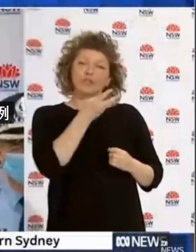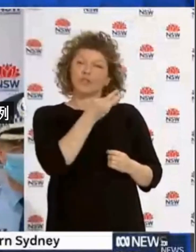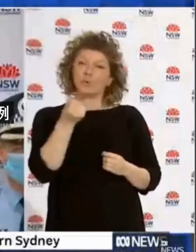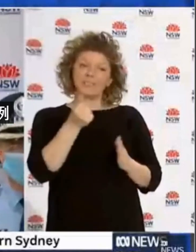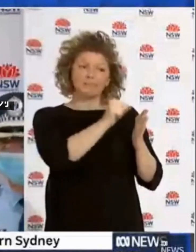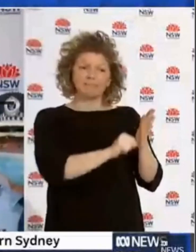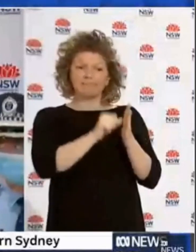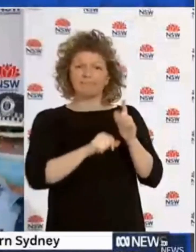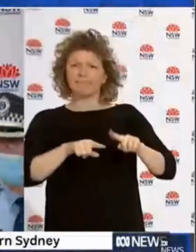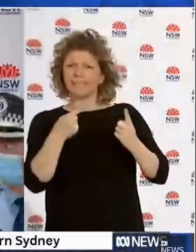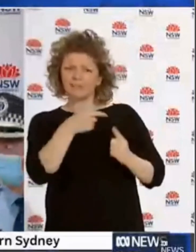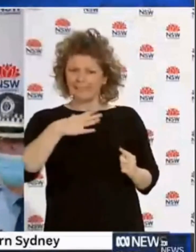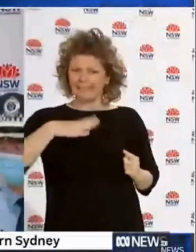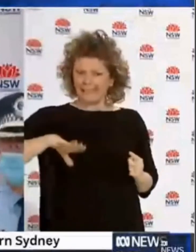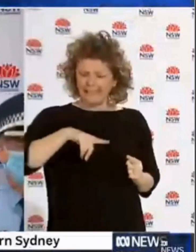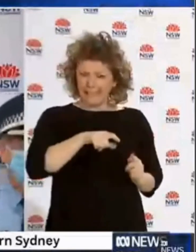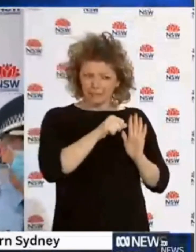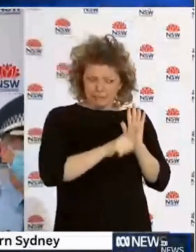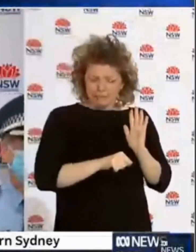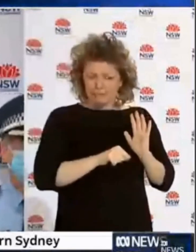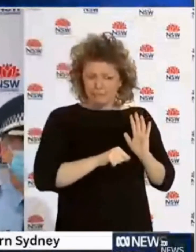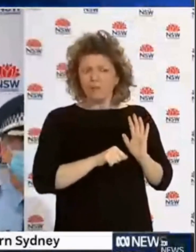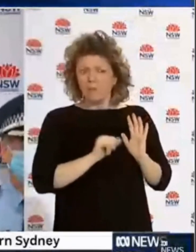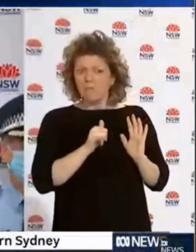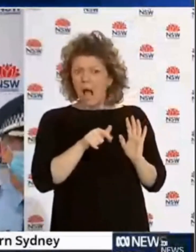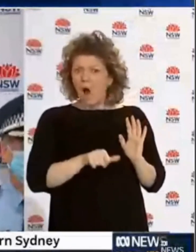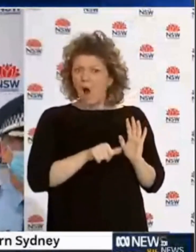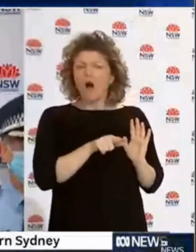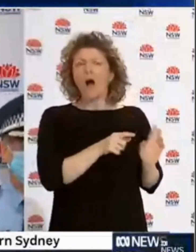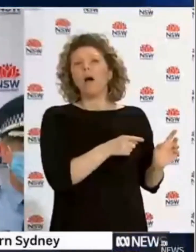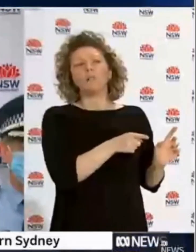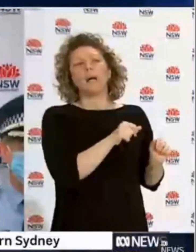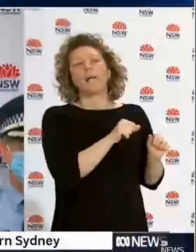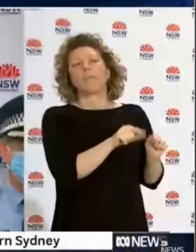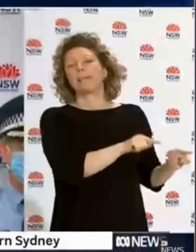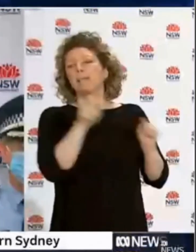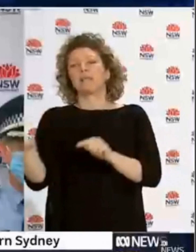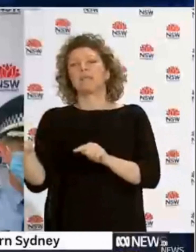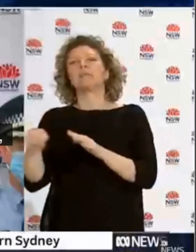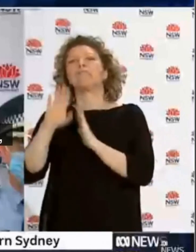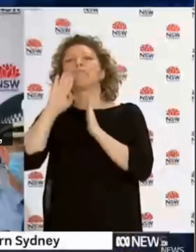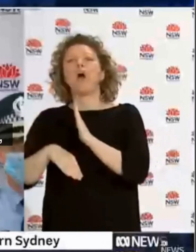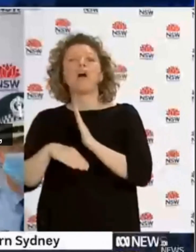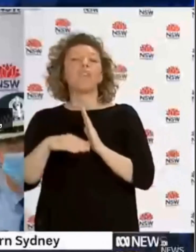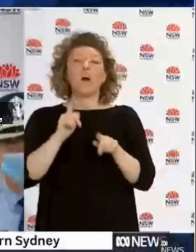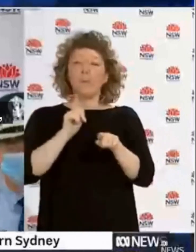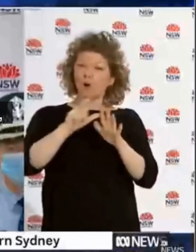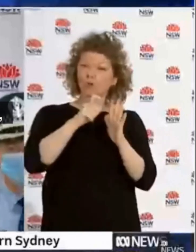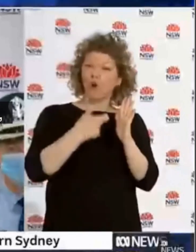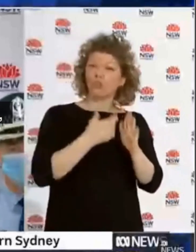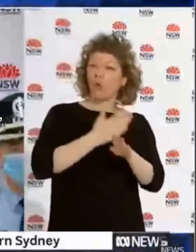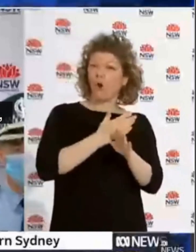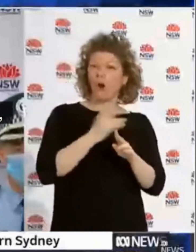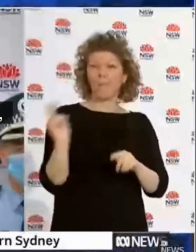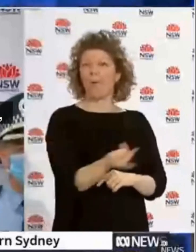time being, quite possibly could be dealt with. Often the surgeons are working in a public health system and a private system. They work in both. So it would